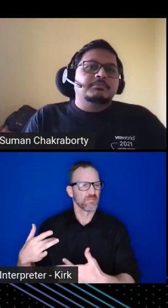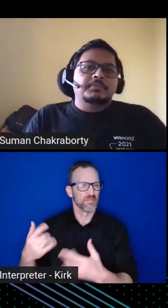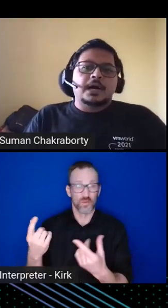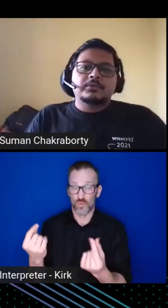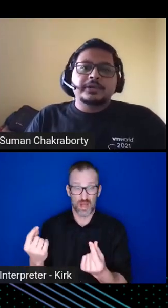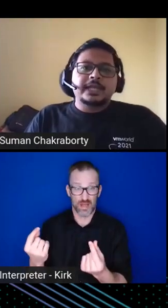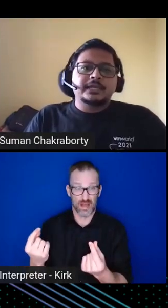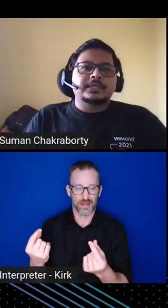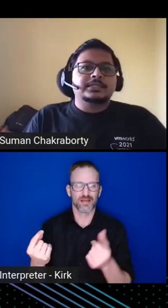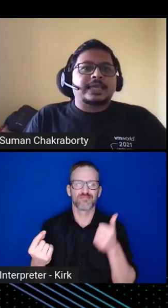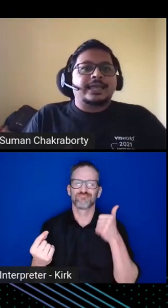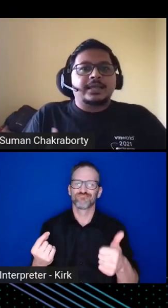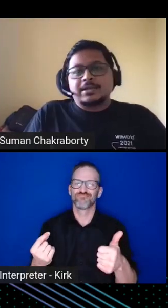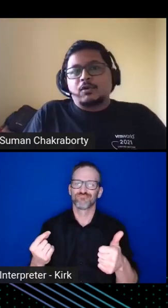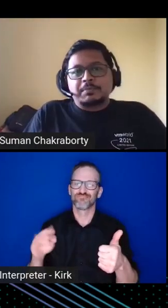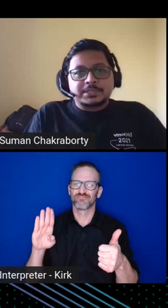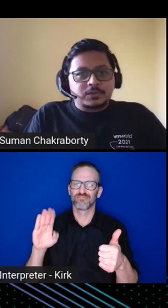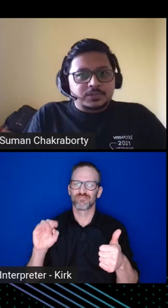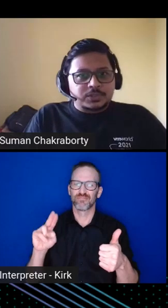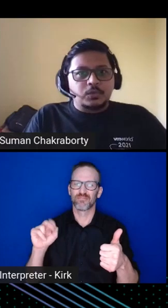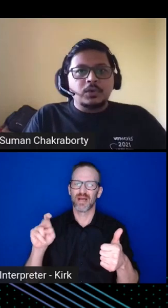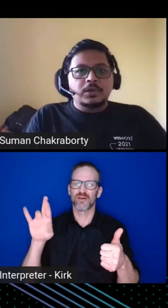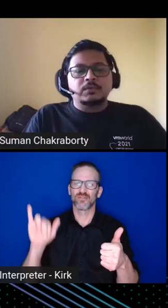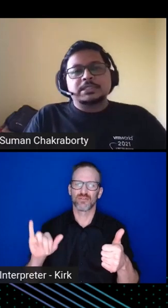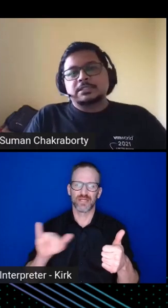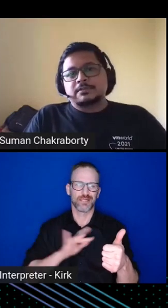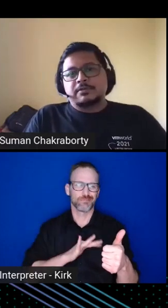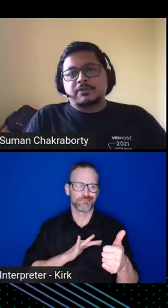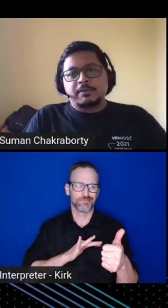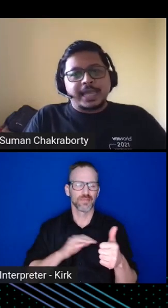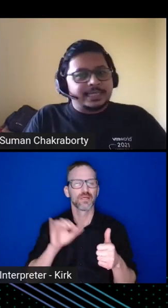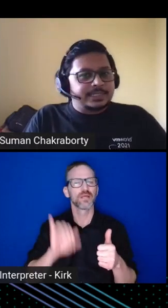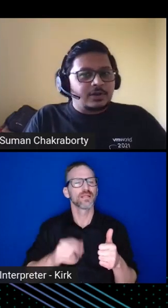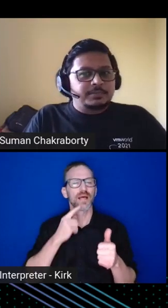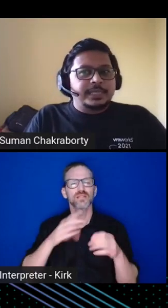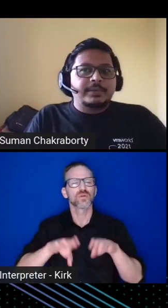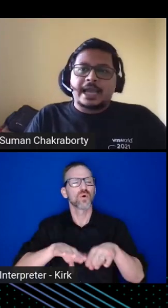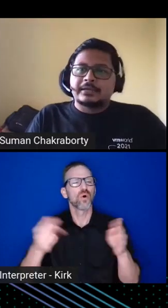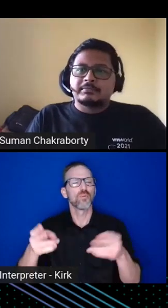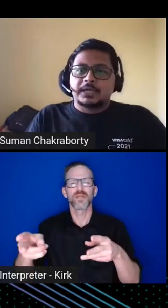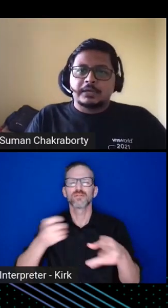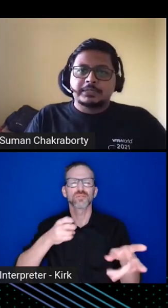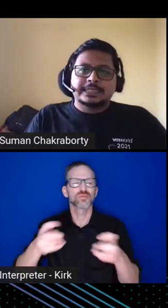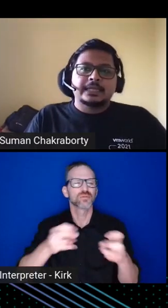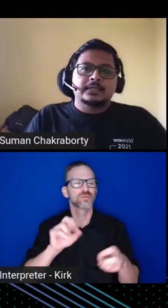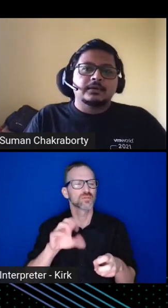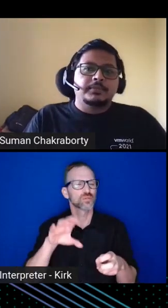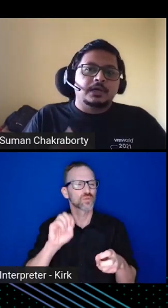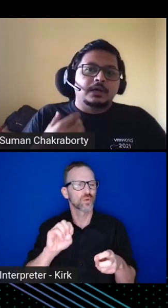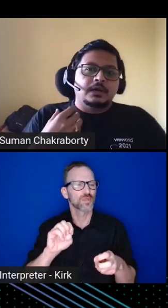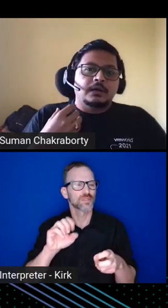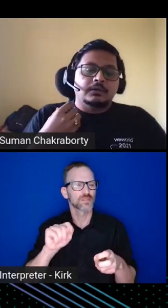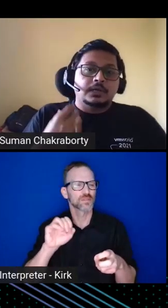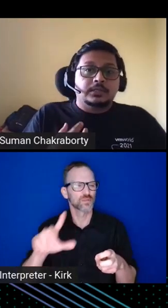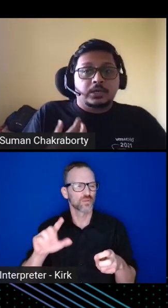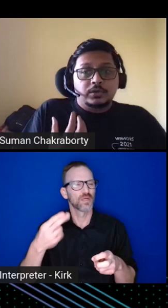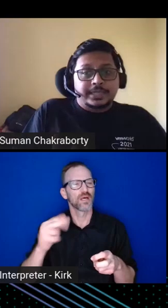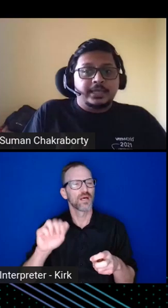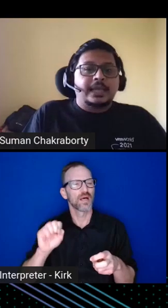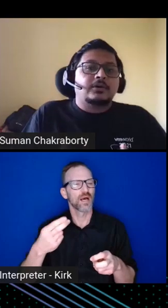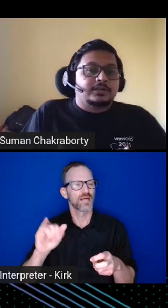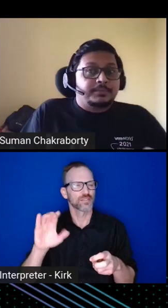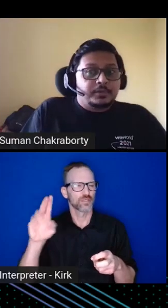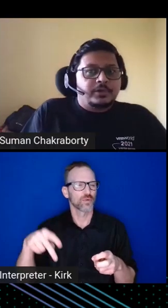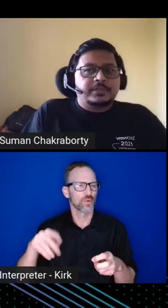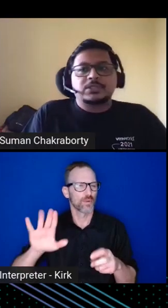So boundary is again an open source tool which is from the HashiCorp team, and basically the good